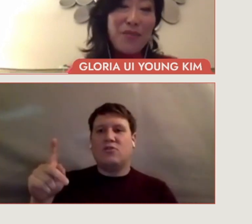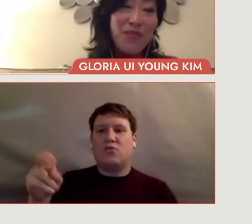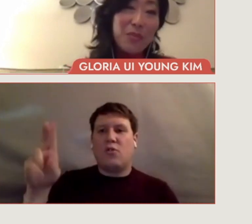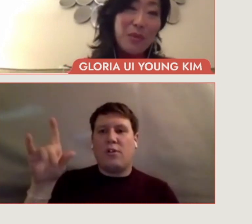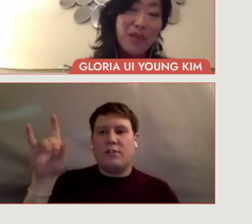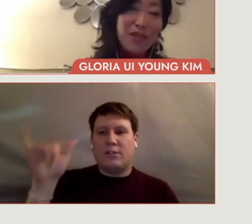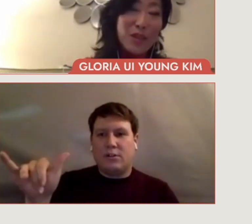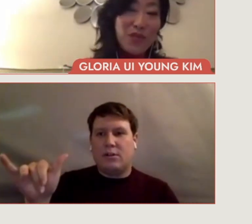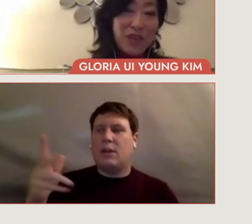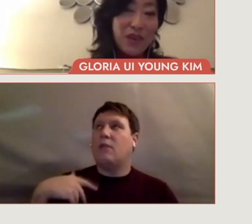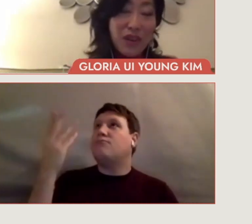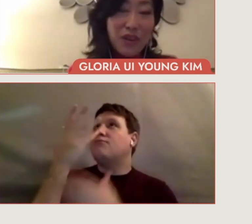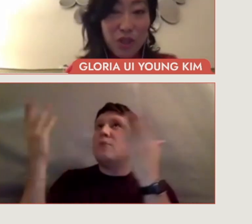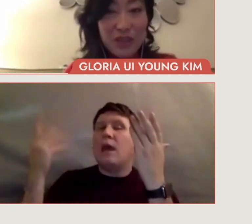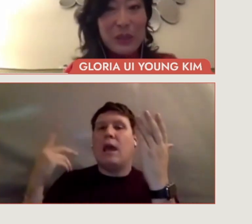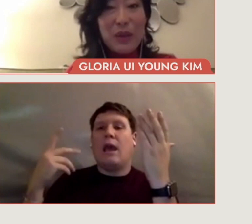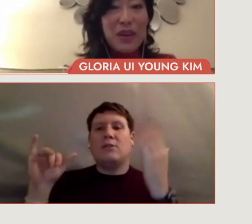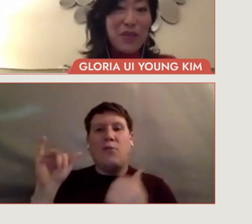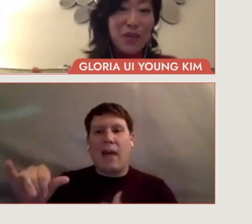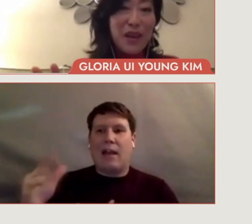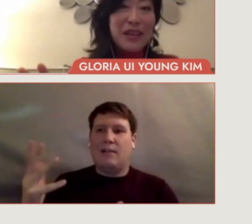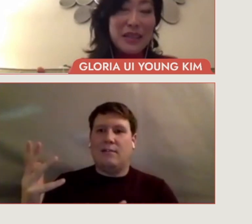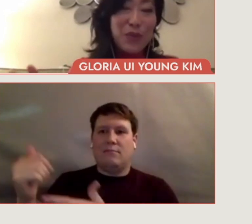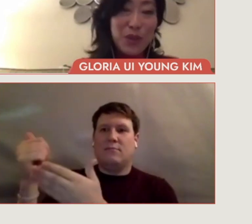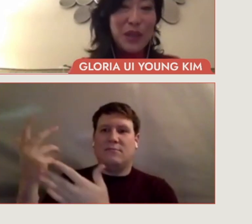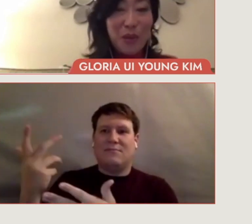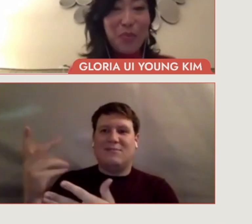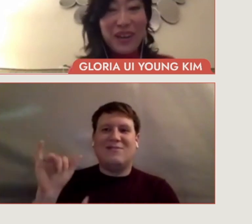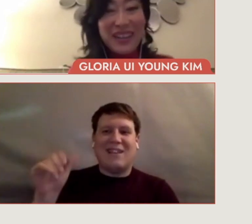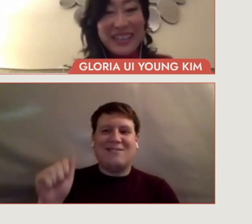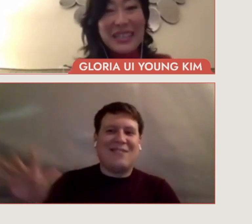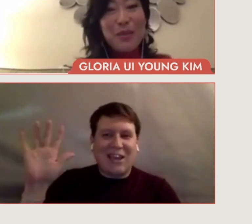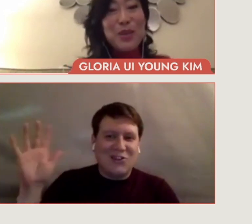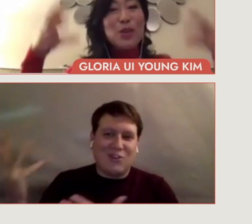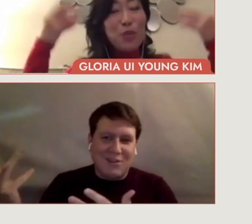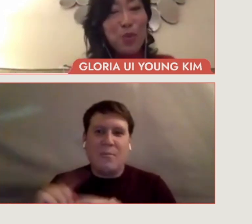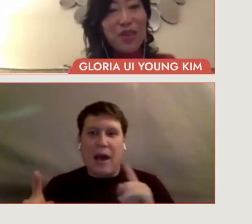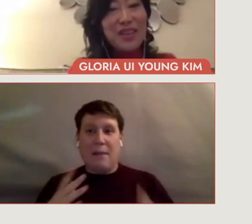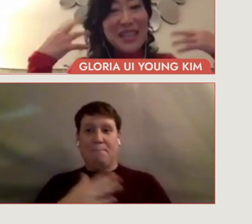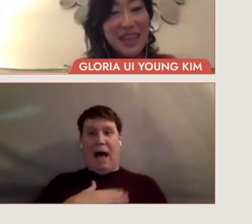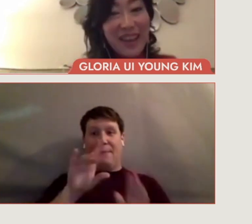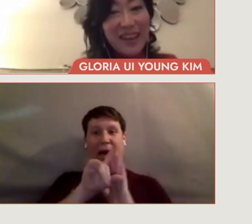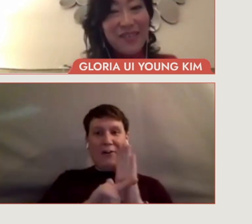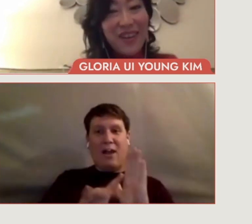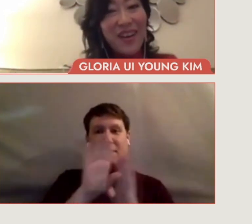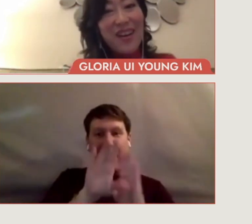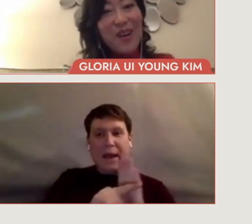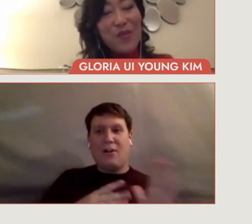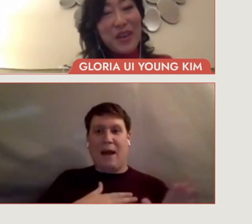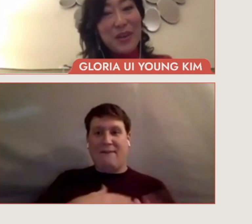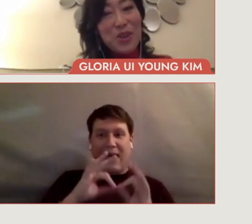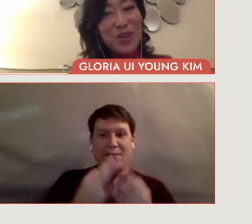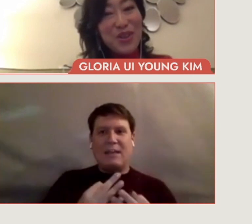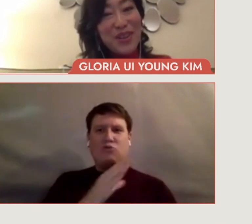my family background is very, very, very Christian, so they would never see a fortune teller, but it's still so much part of the DNA